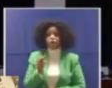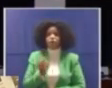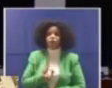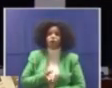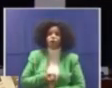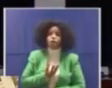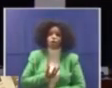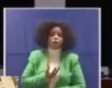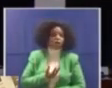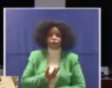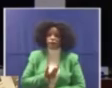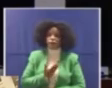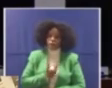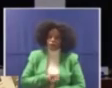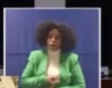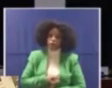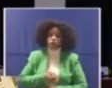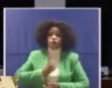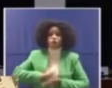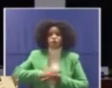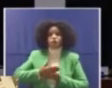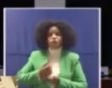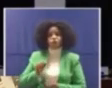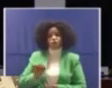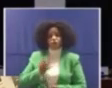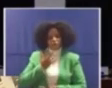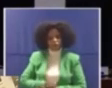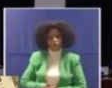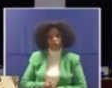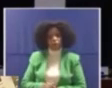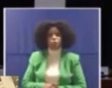Please mute your mic. Okay.